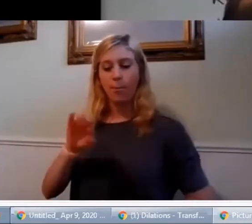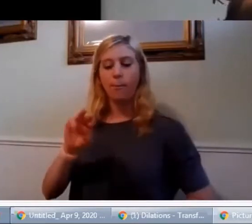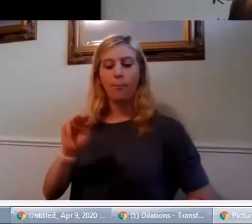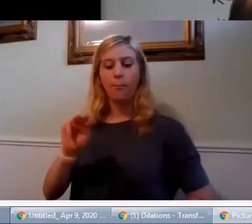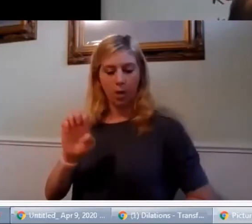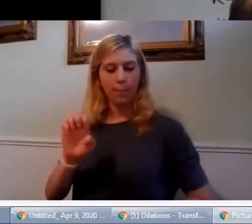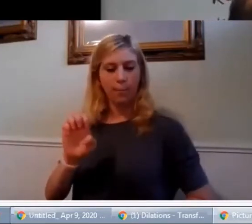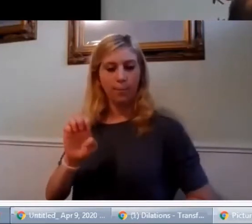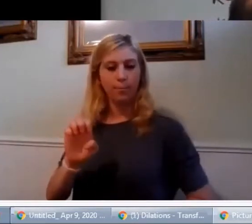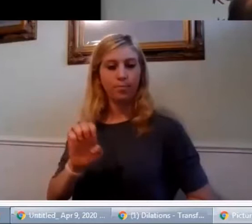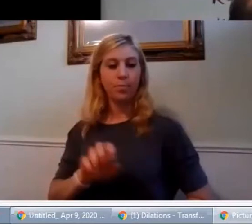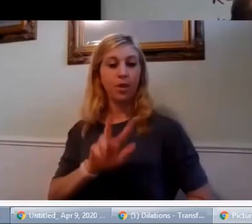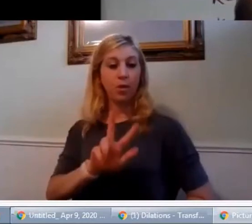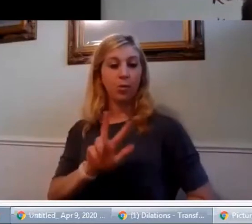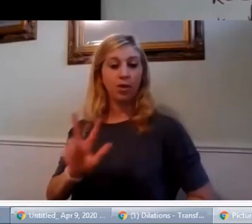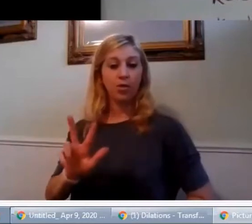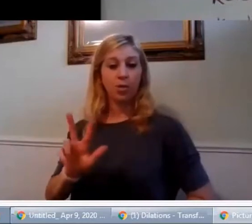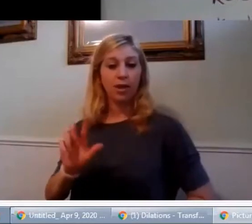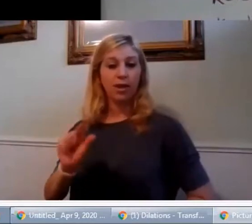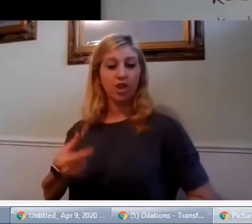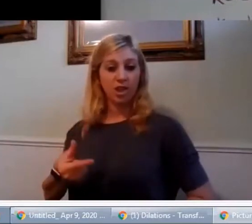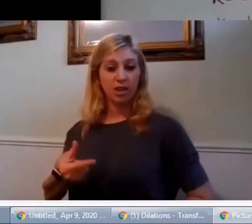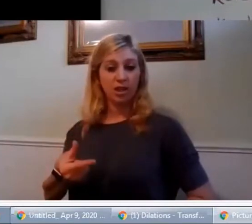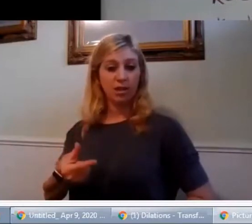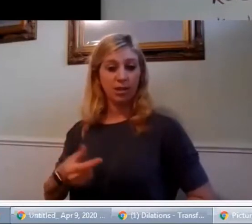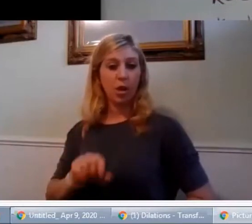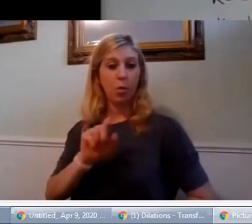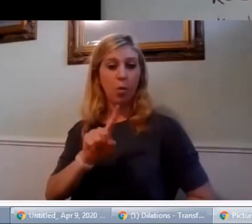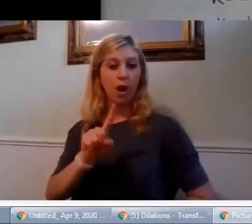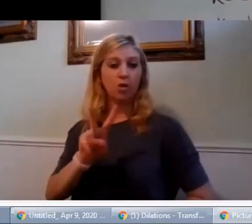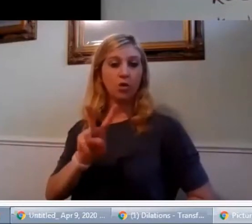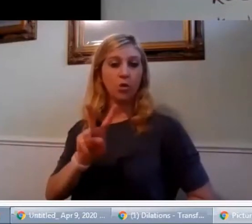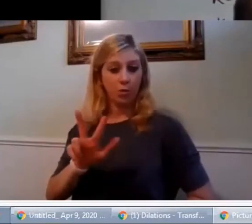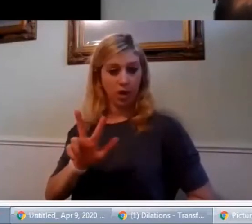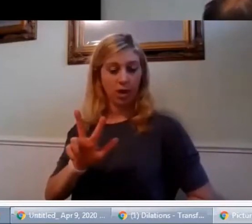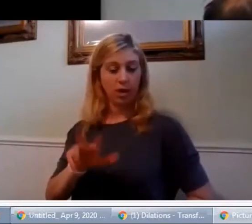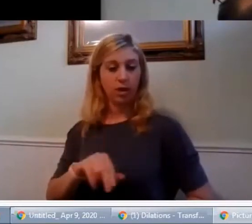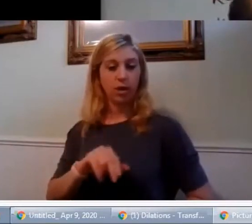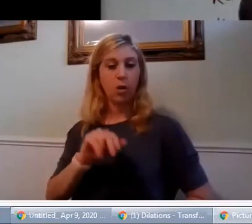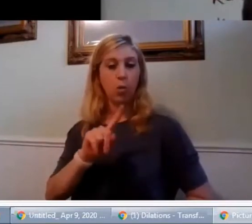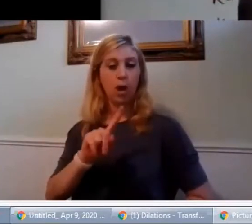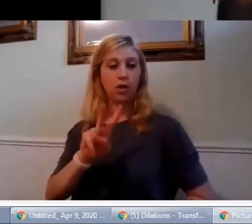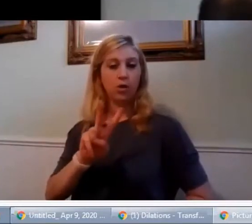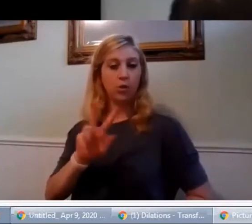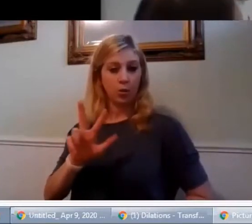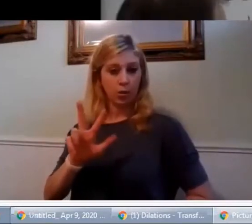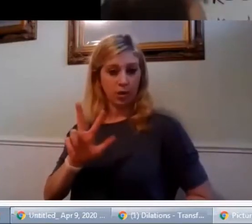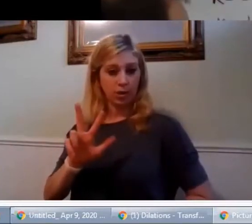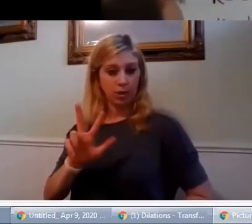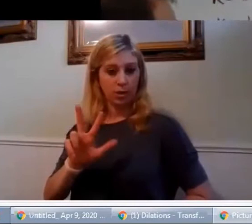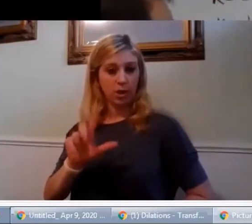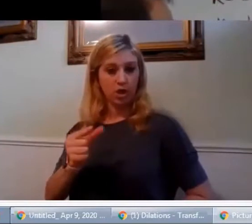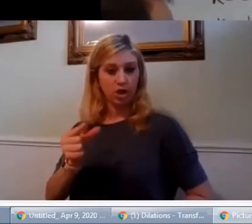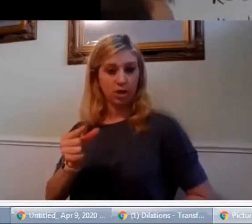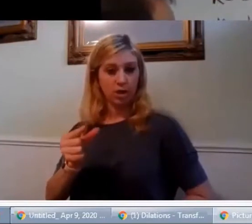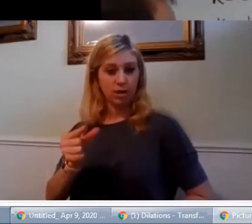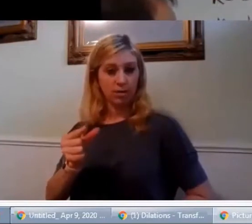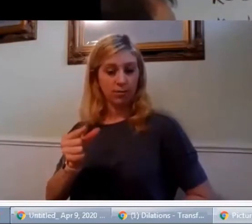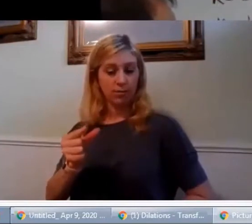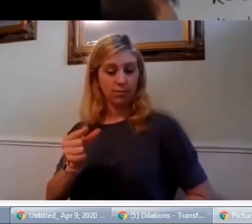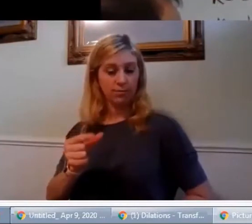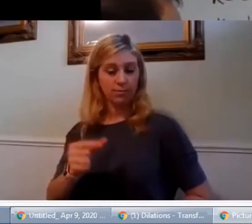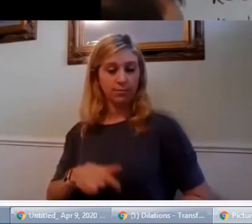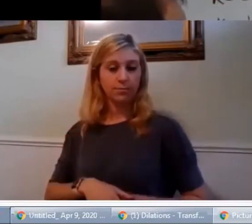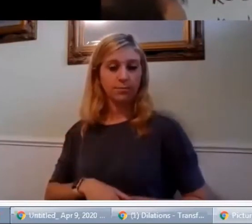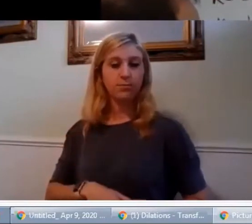2, 3, 1, 2, 3, there's G prime. H